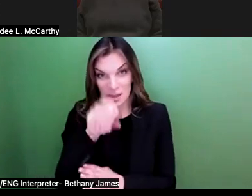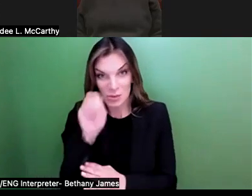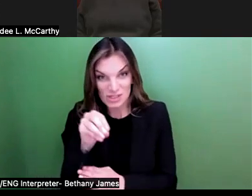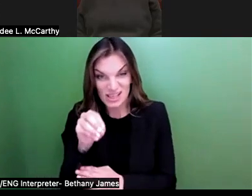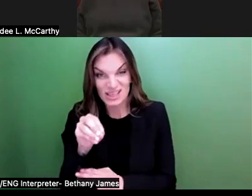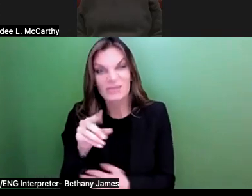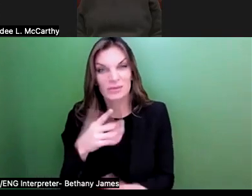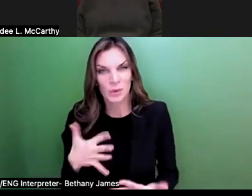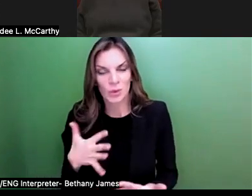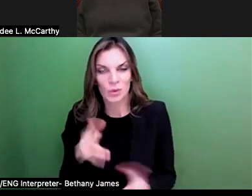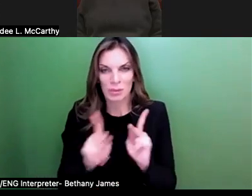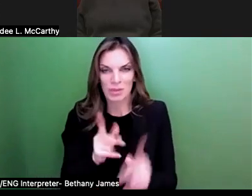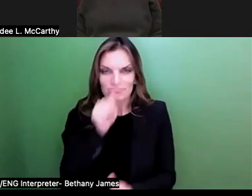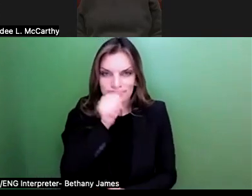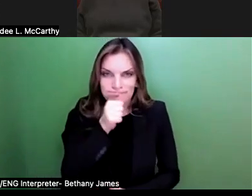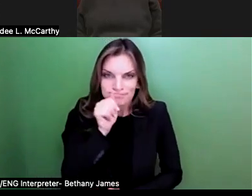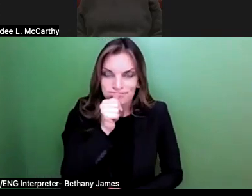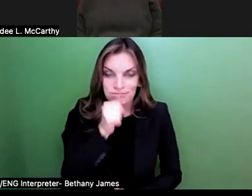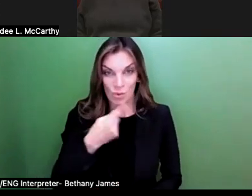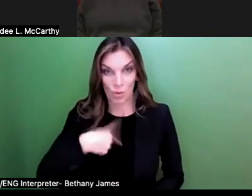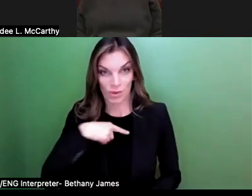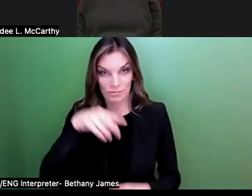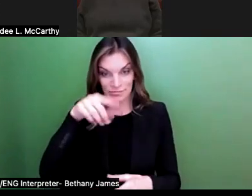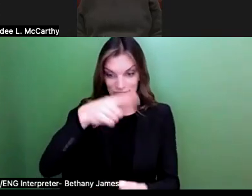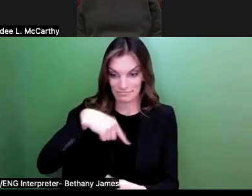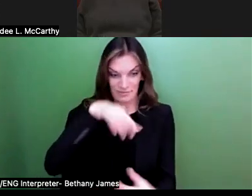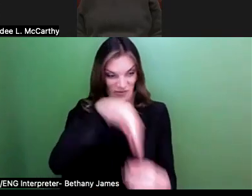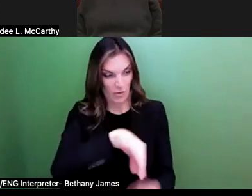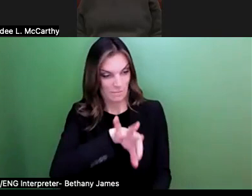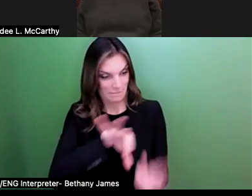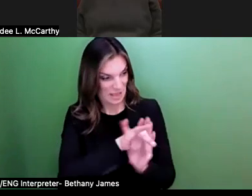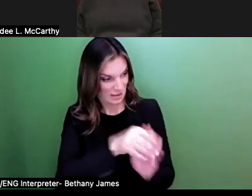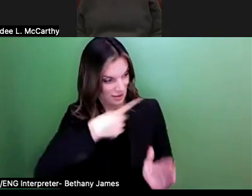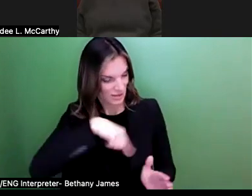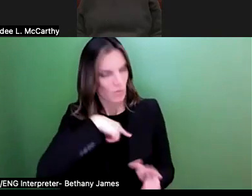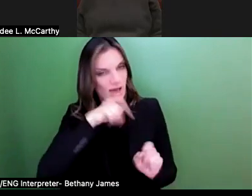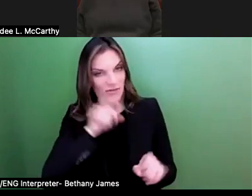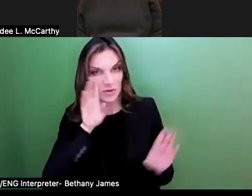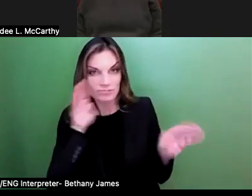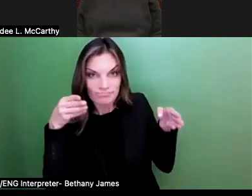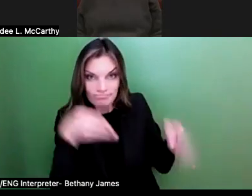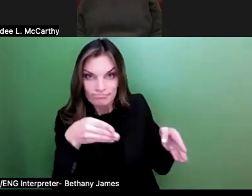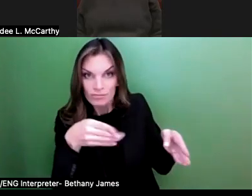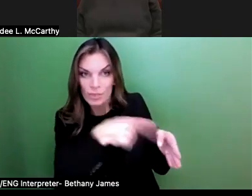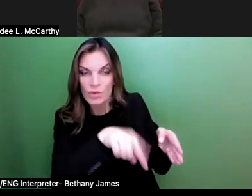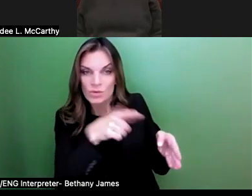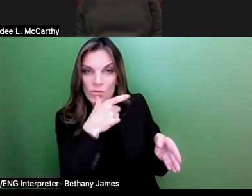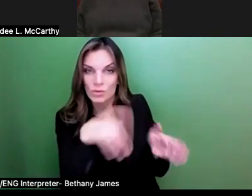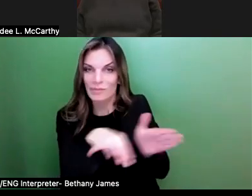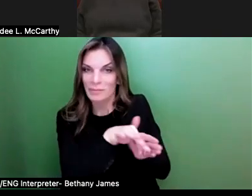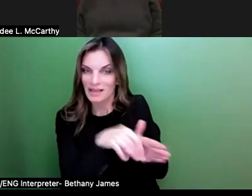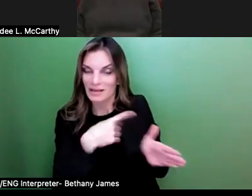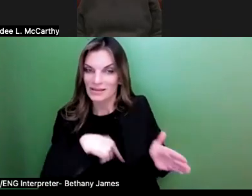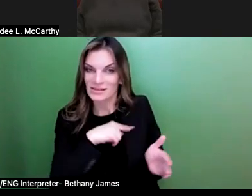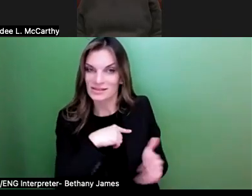suffer. And as elected officials, we really have to pay attention to the well-being of the residents within this village. I